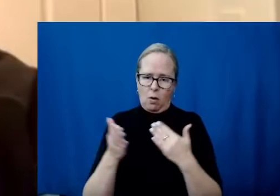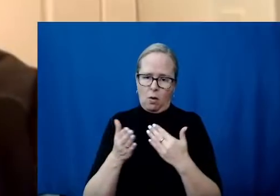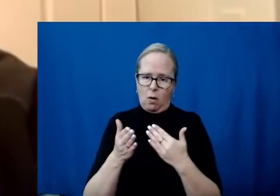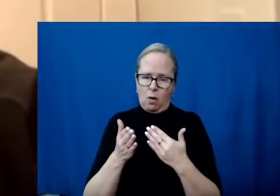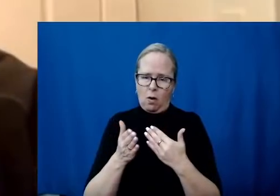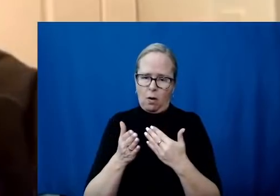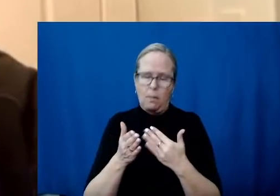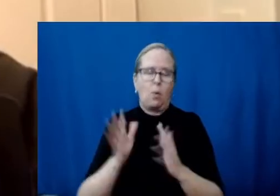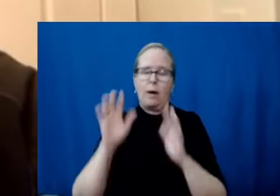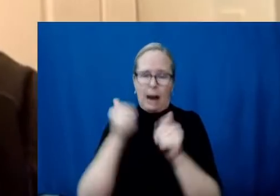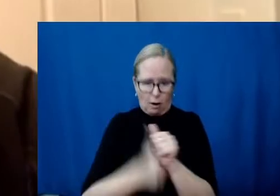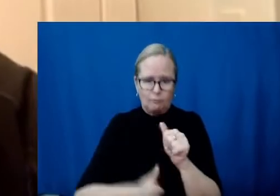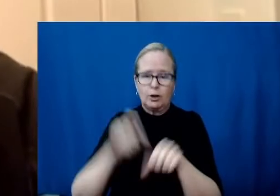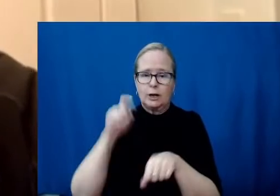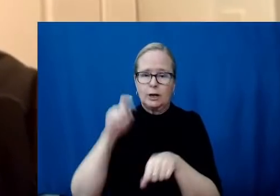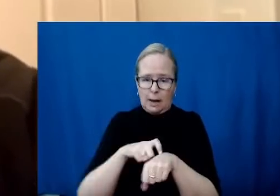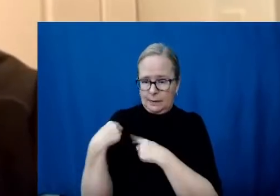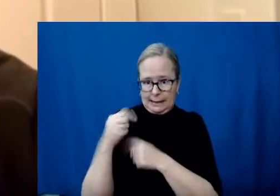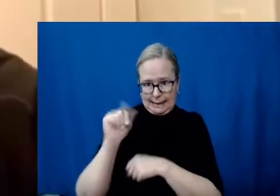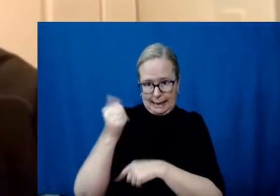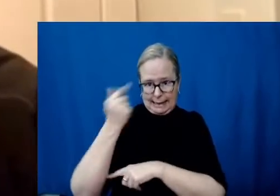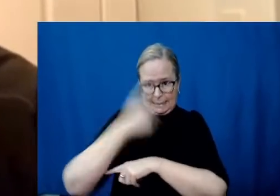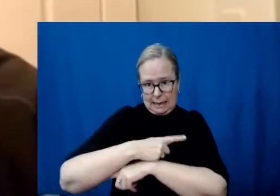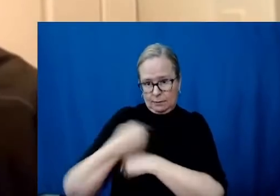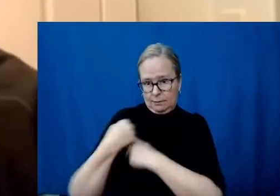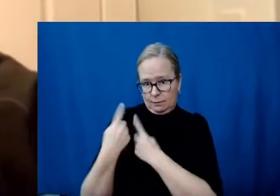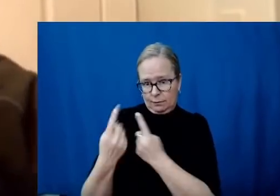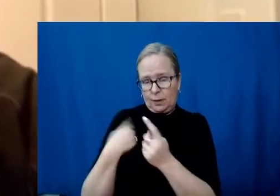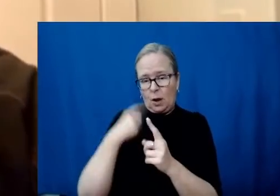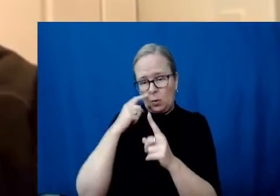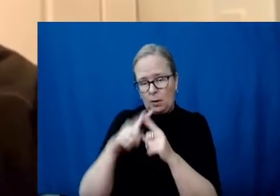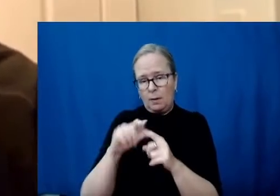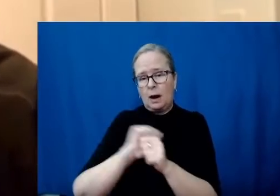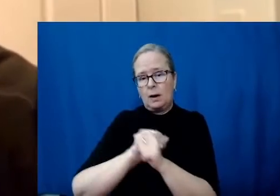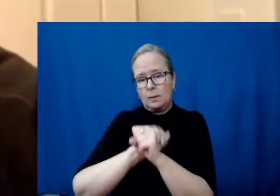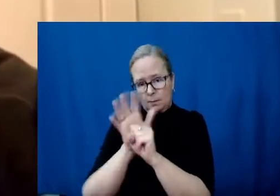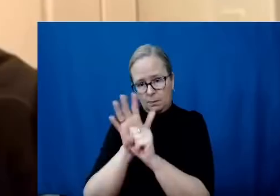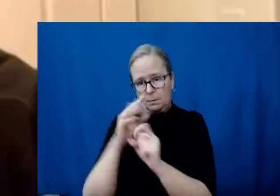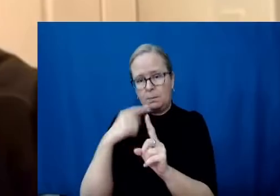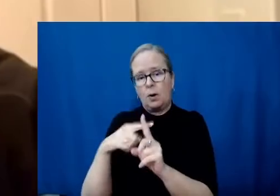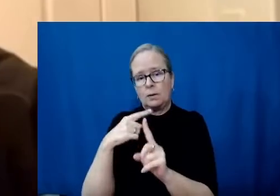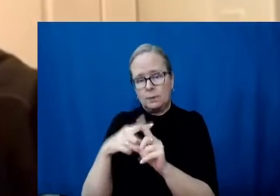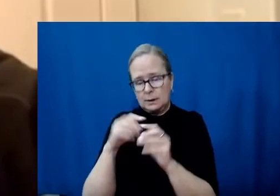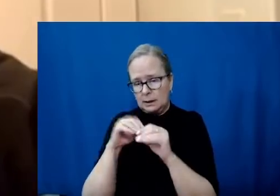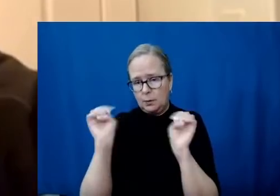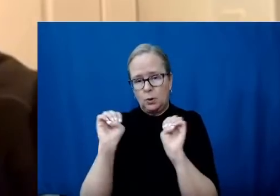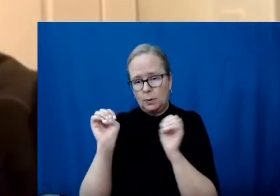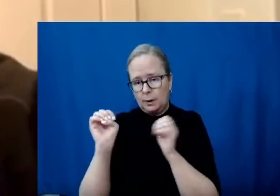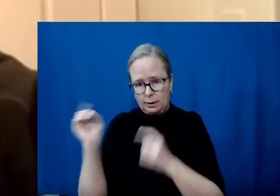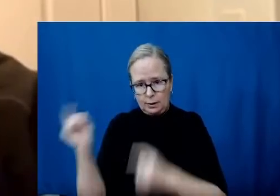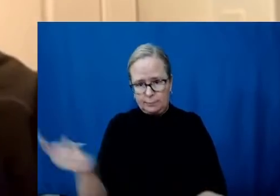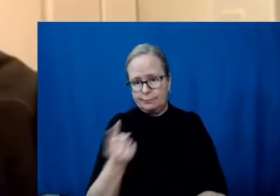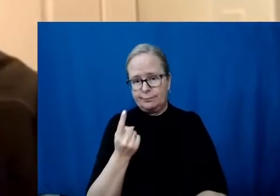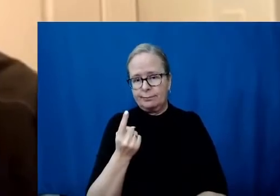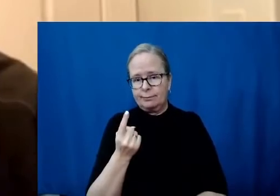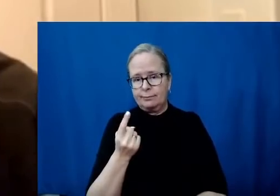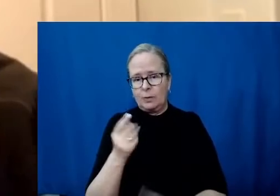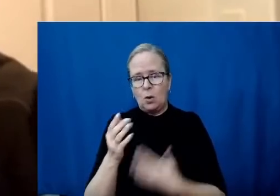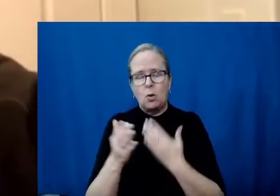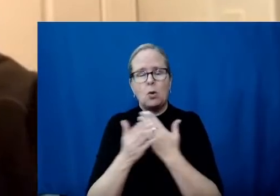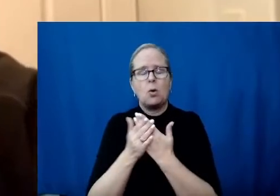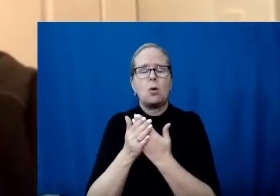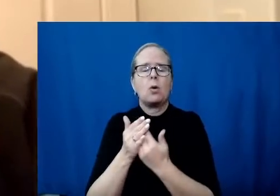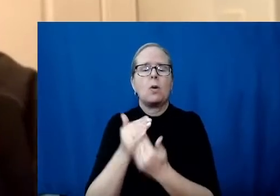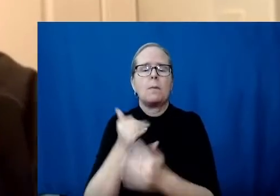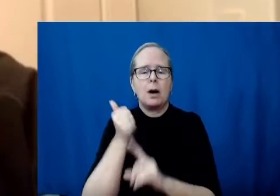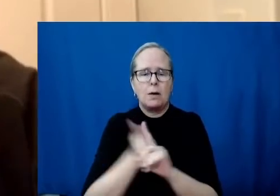almost every shift, every shift in the last 10 days, I've seen COVID positive patients in the emergency department. And I want to say that almost every